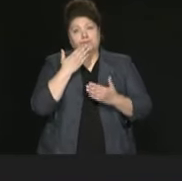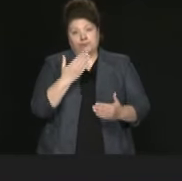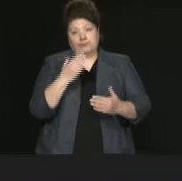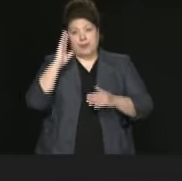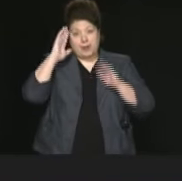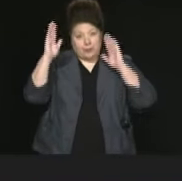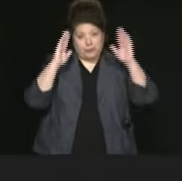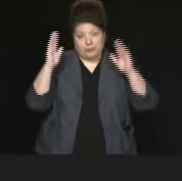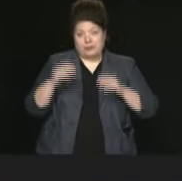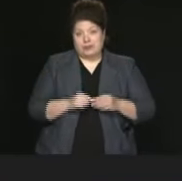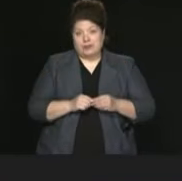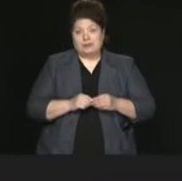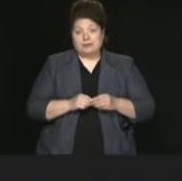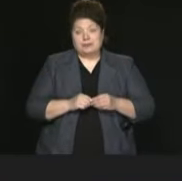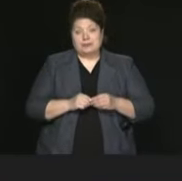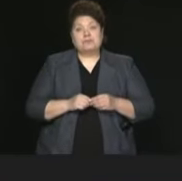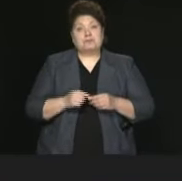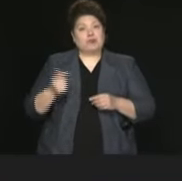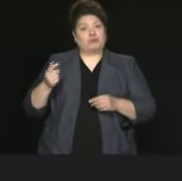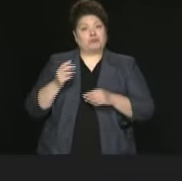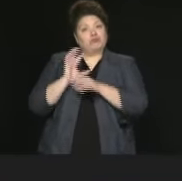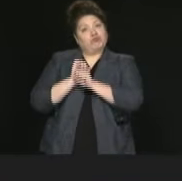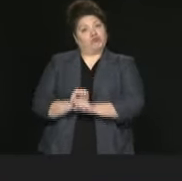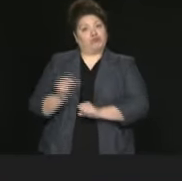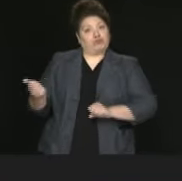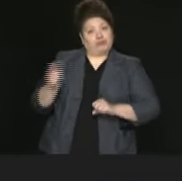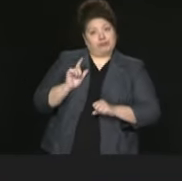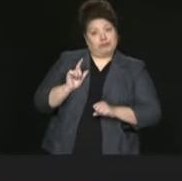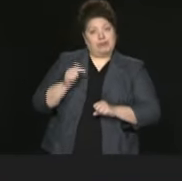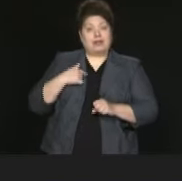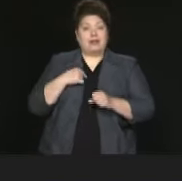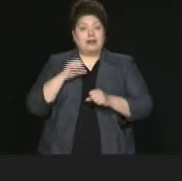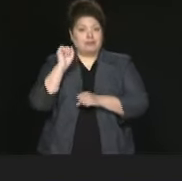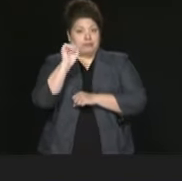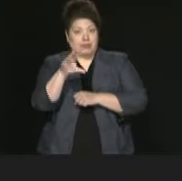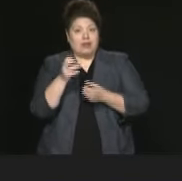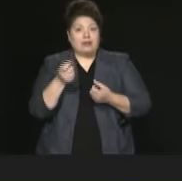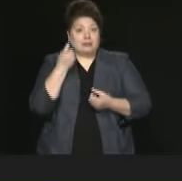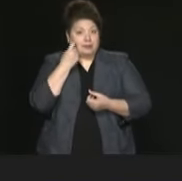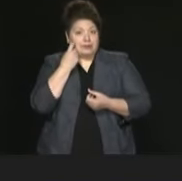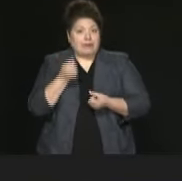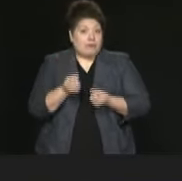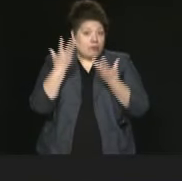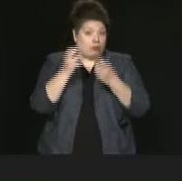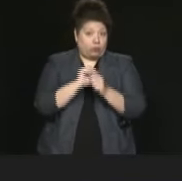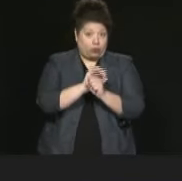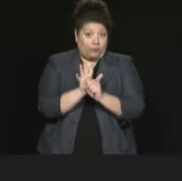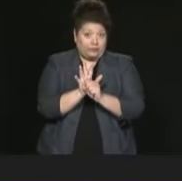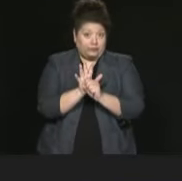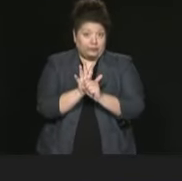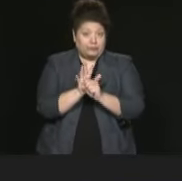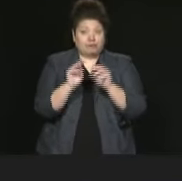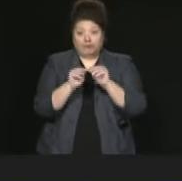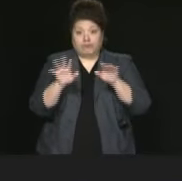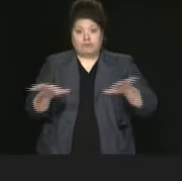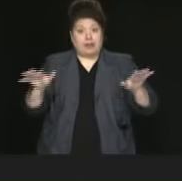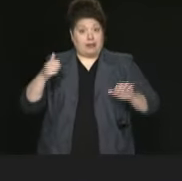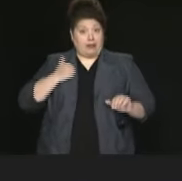will start with the latest numbers on COVID-19 in Canada. There are now